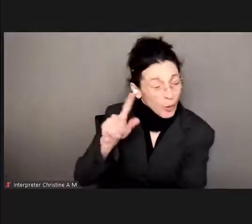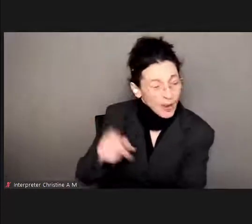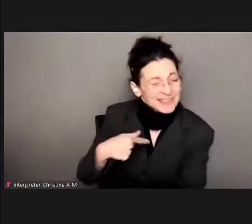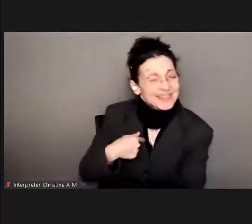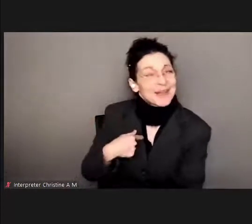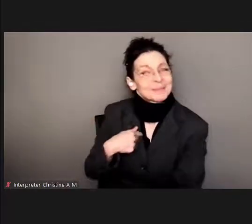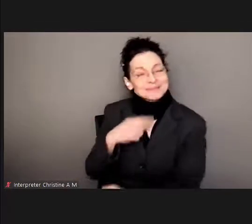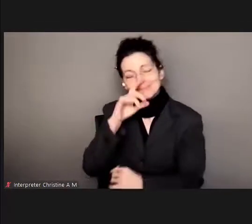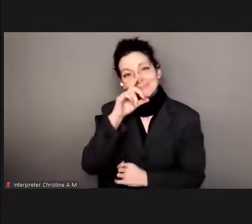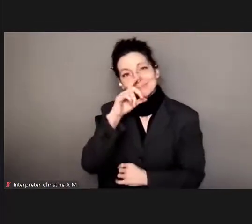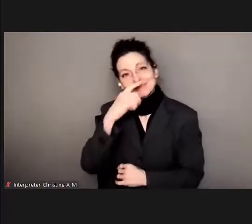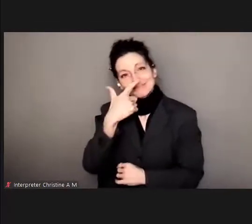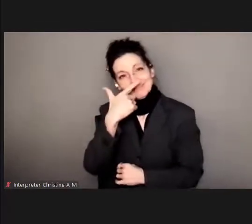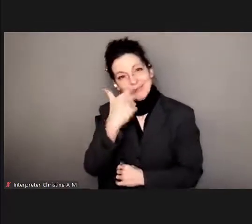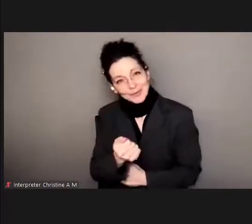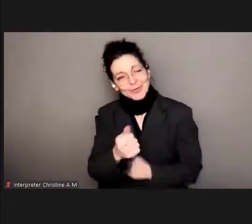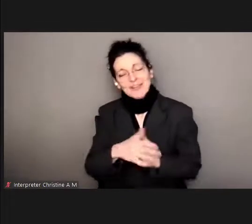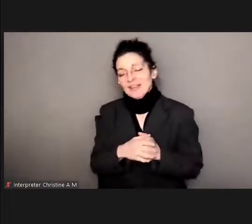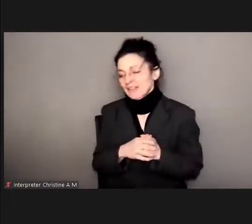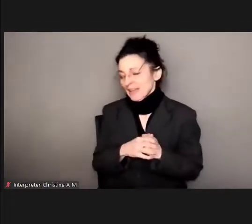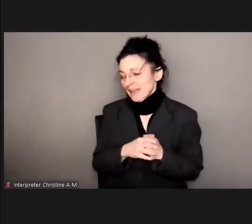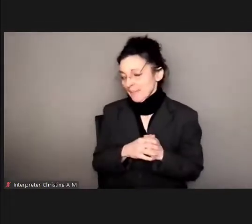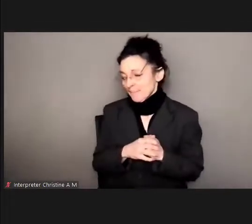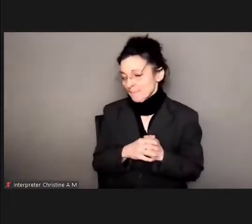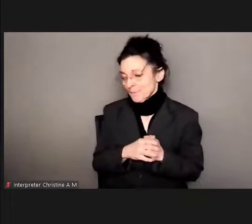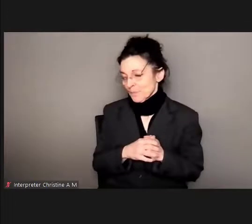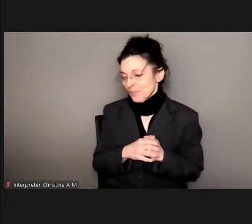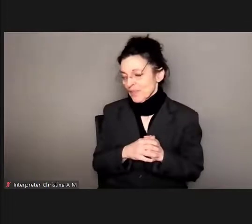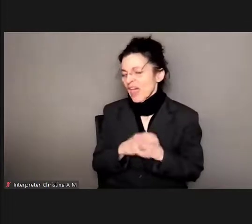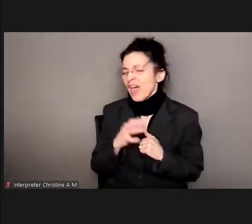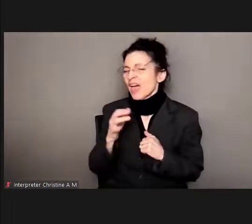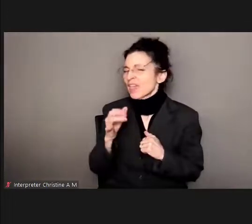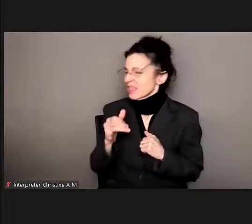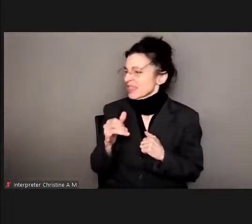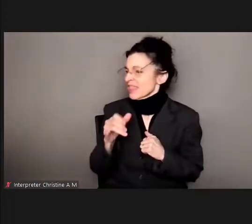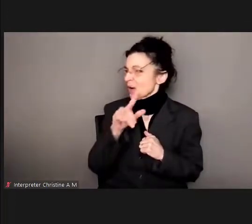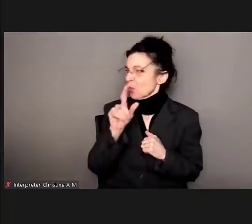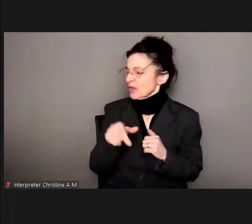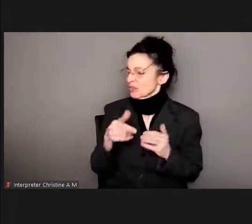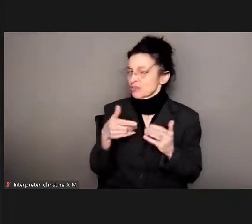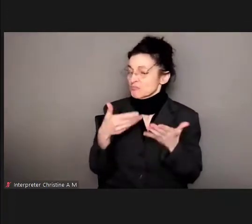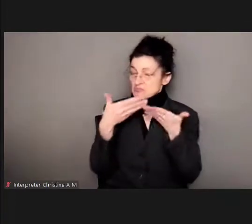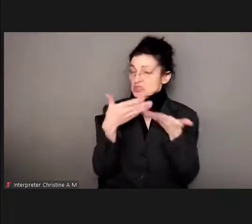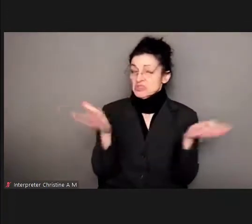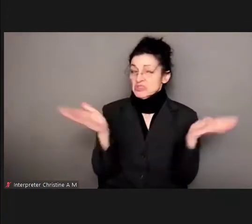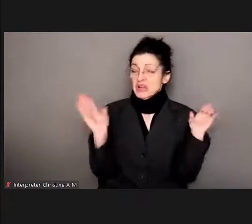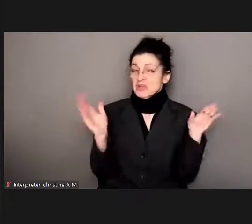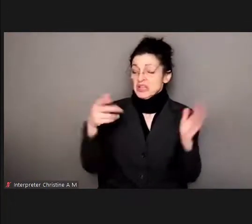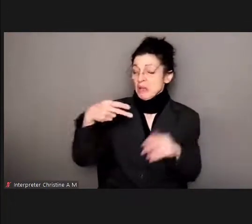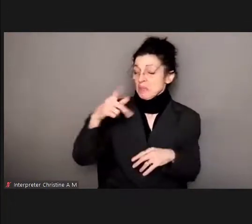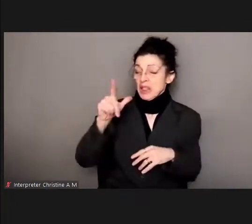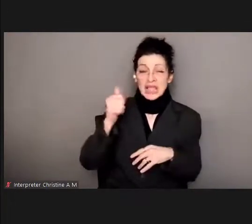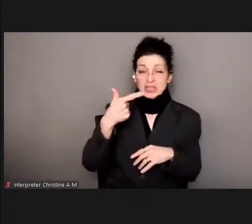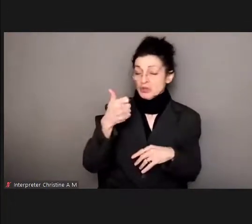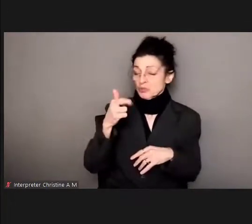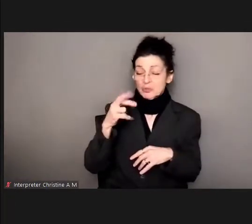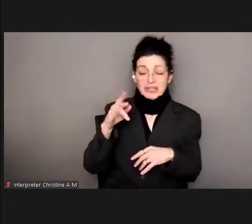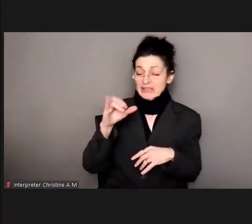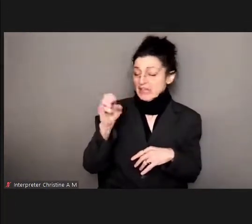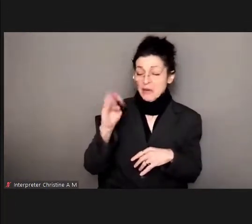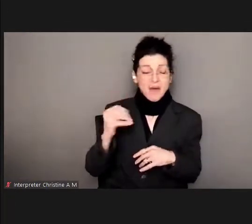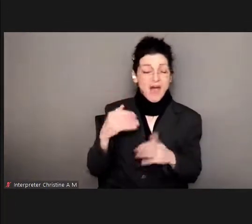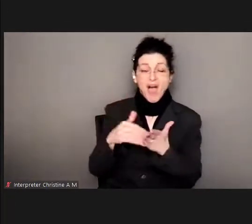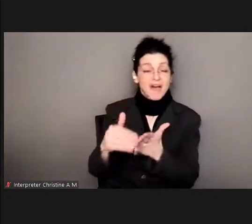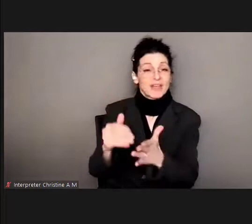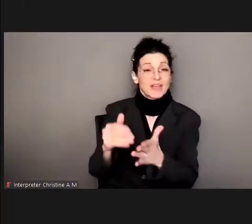less so within composition and rhetoric, but kind of across the board, is plagiarism is often discussed as a personal